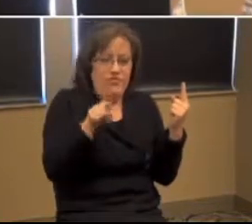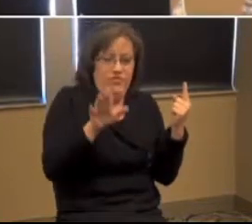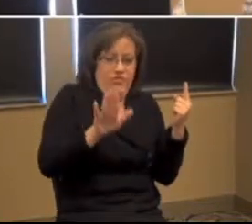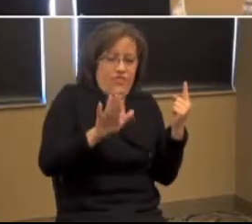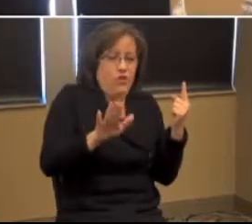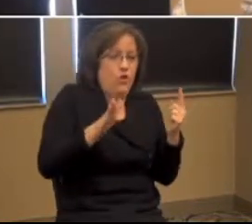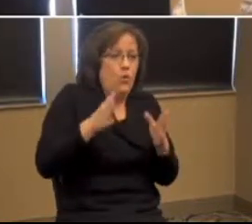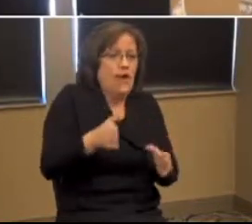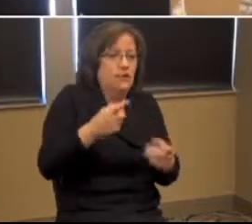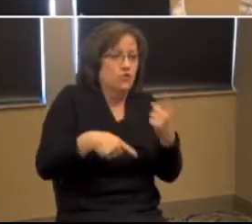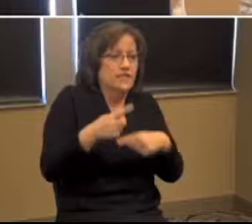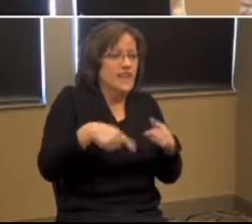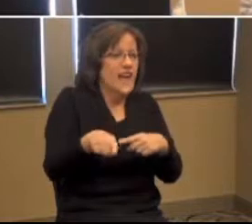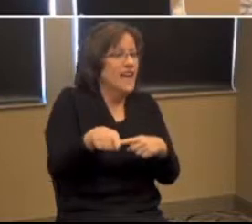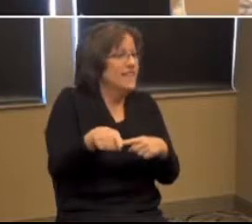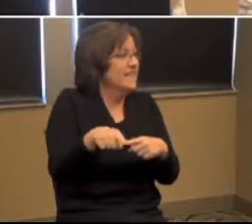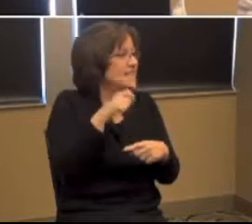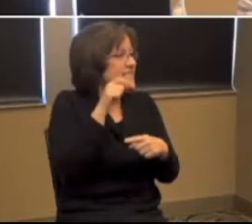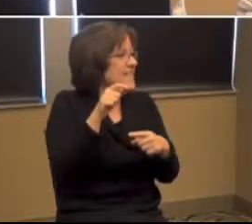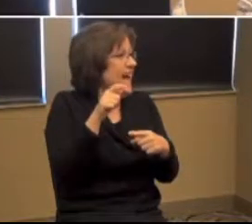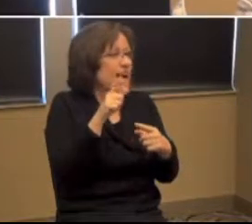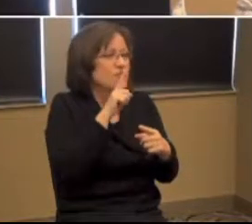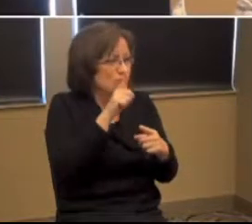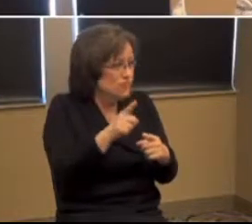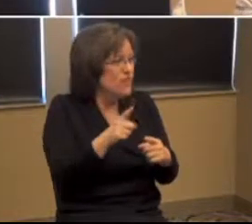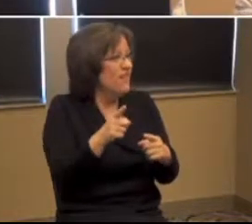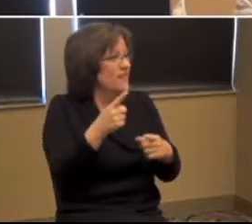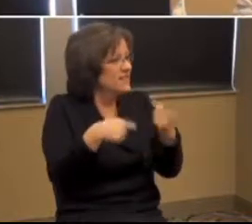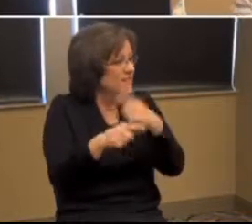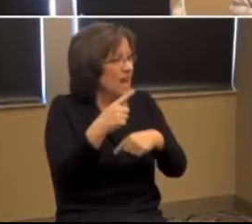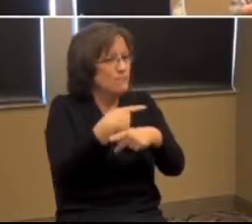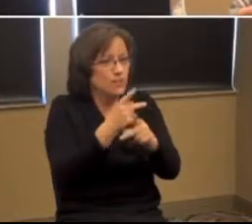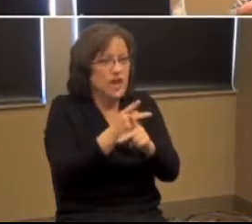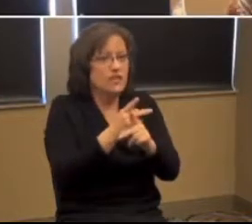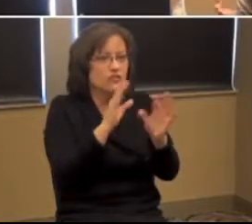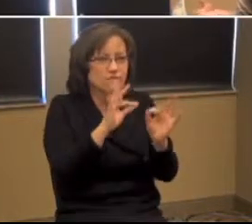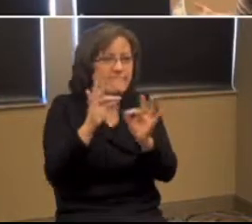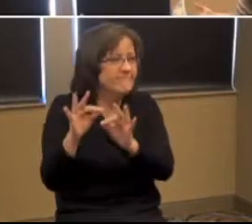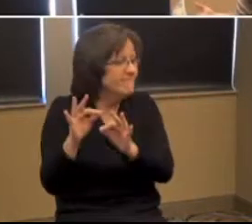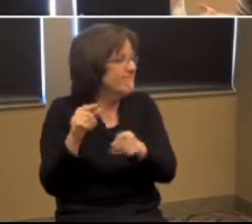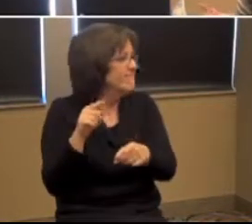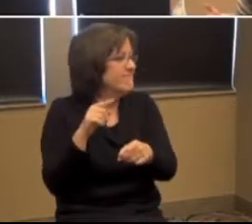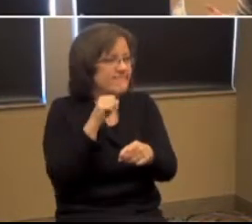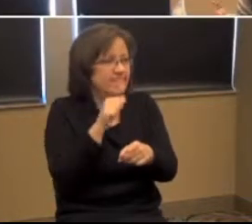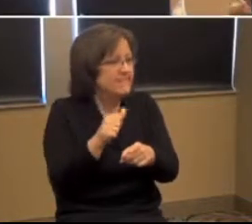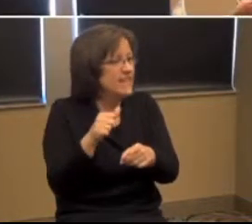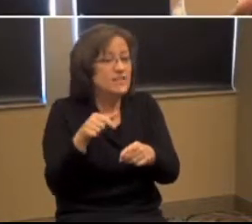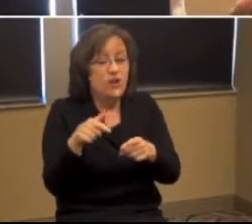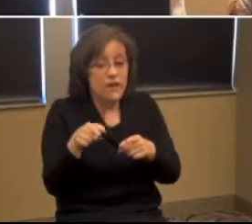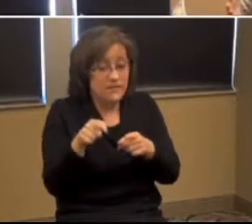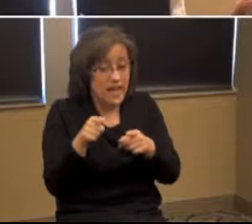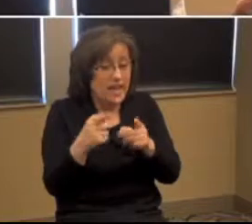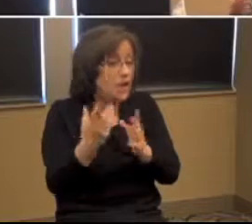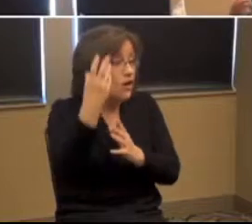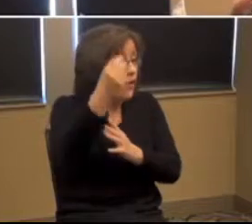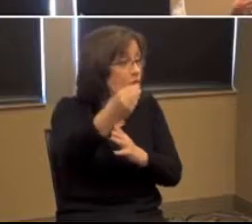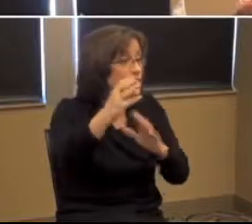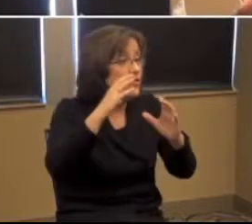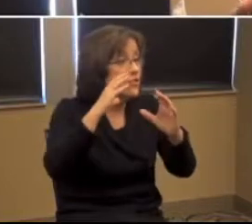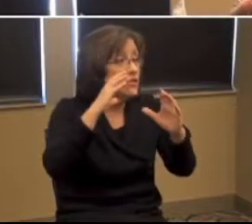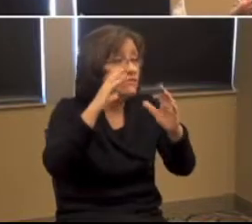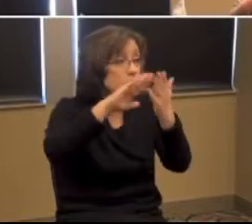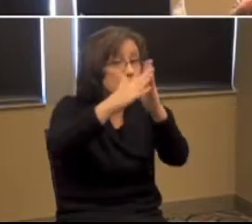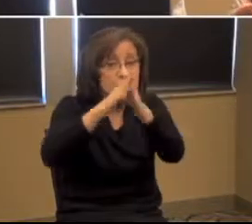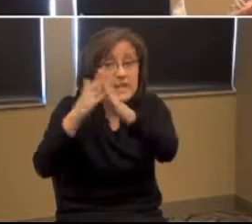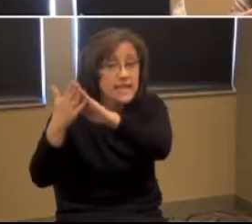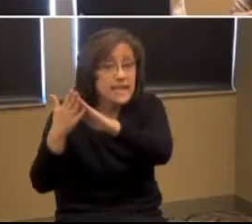it's typically an approximation and not a true sign. And so if they were to ever go out into the community and use their